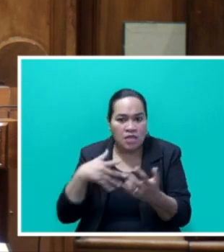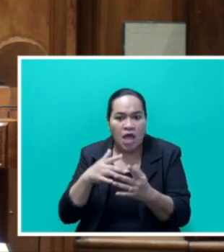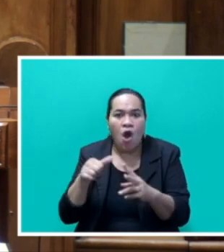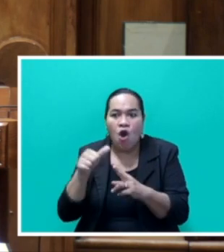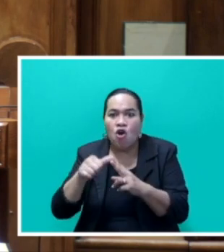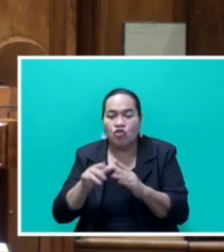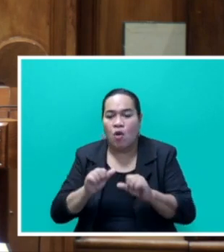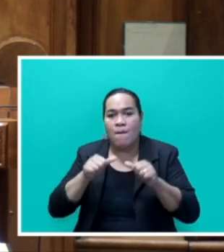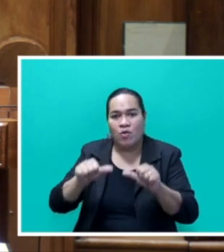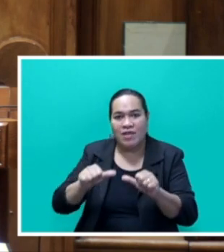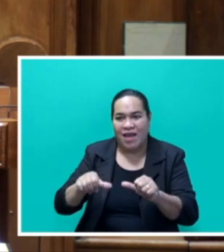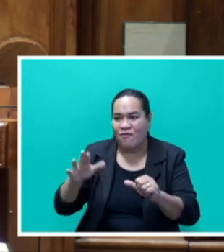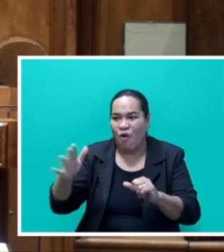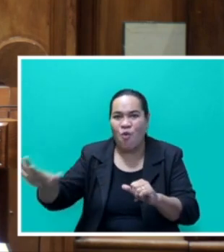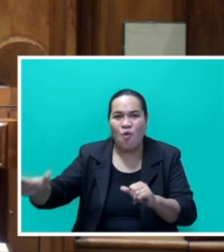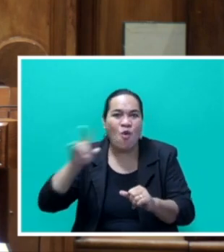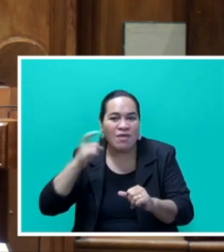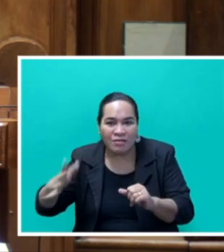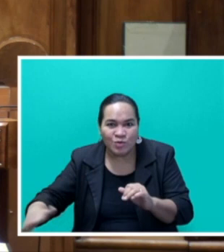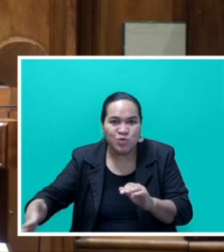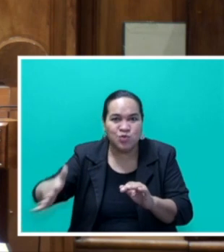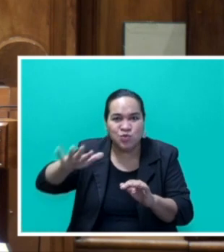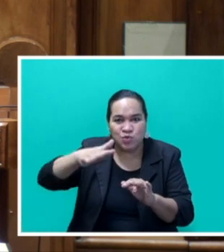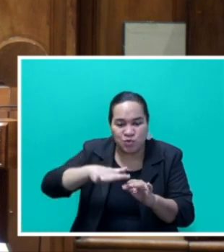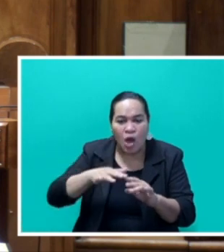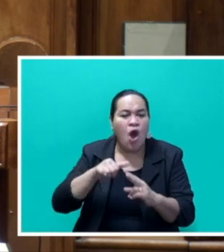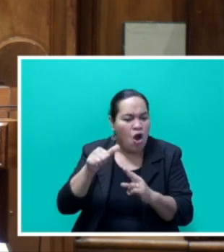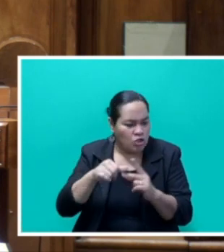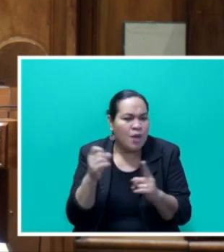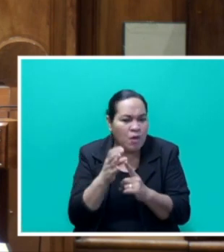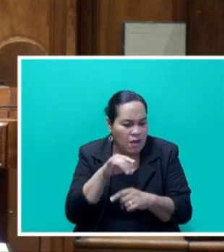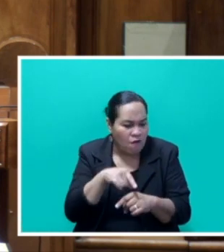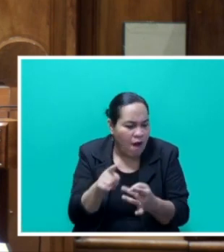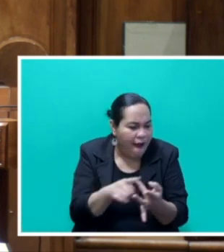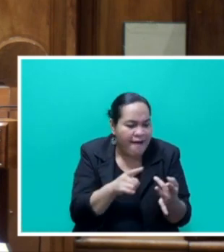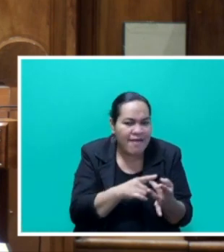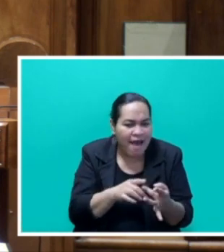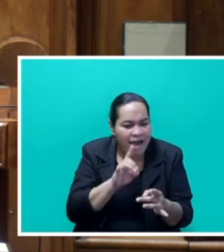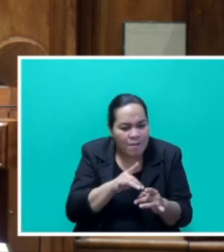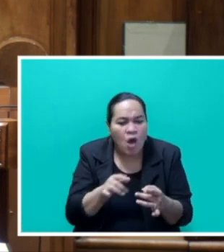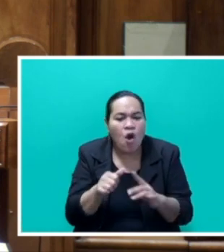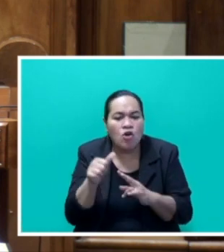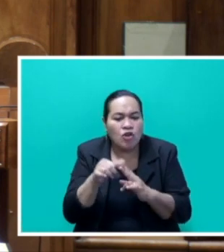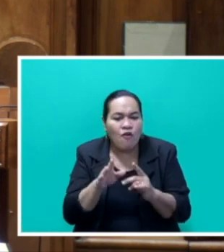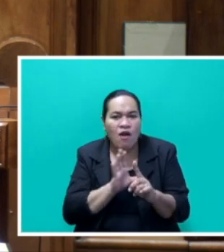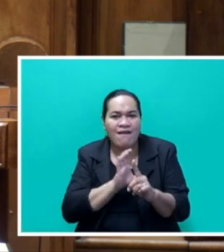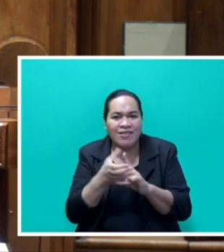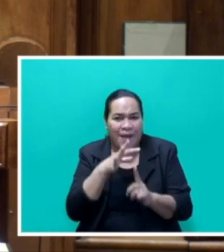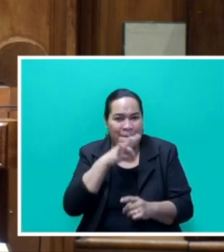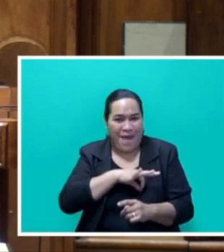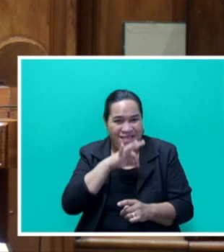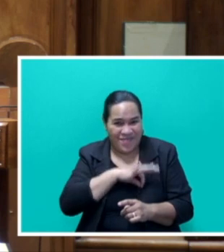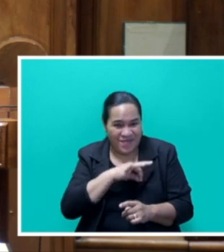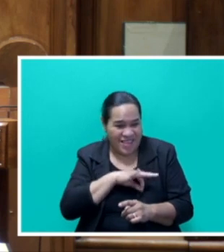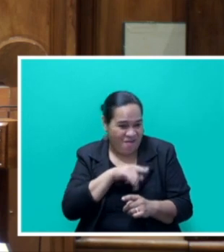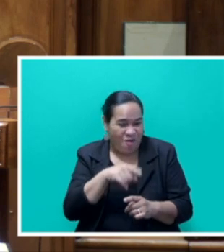change and sea level rise, as well as other important ecological, social and cultural benefits. In fact, Mr.